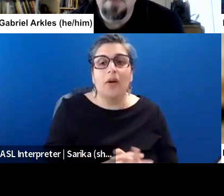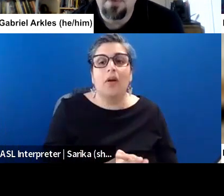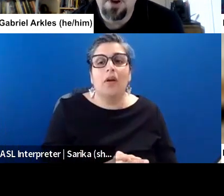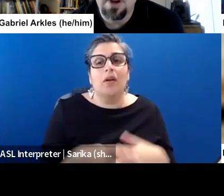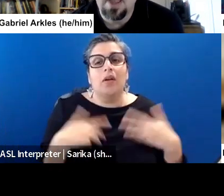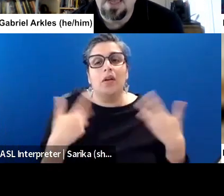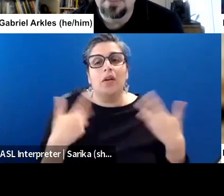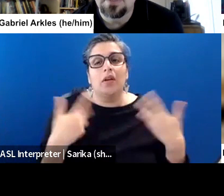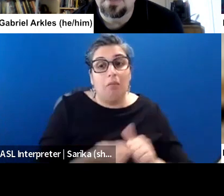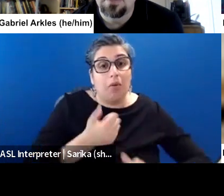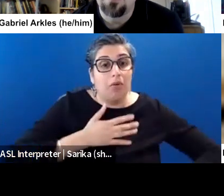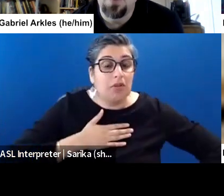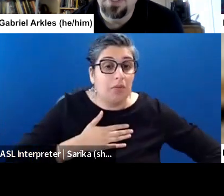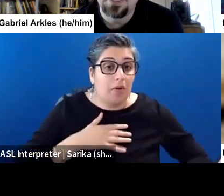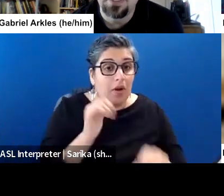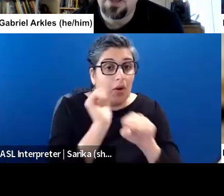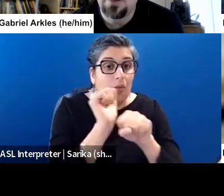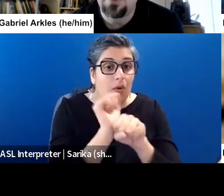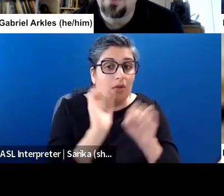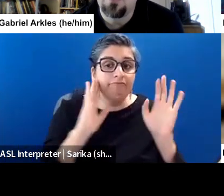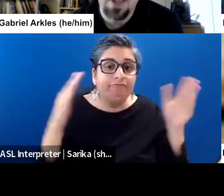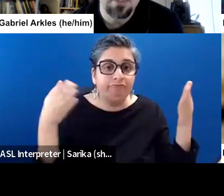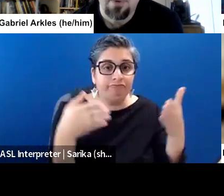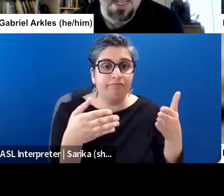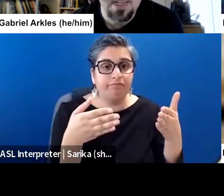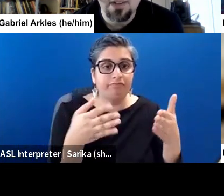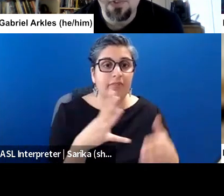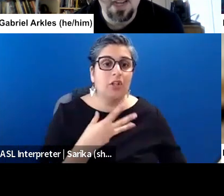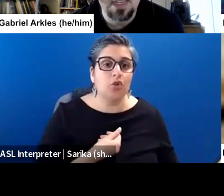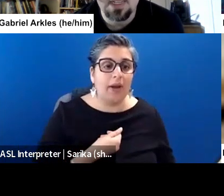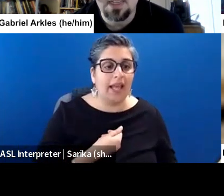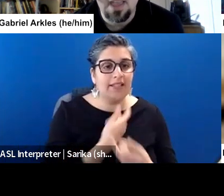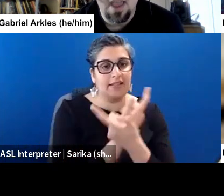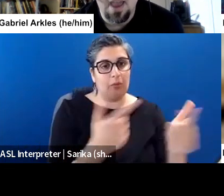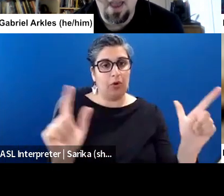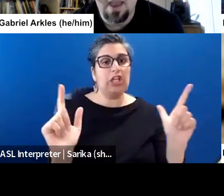most of my work has focused on trans liberation,